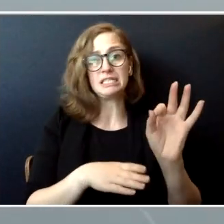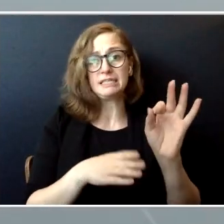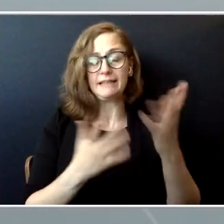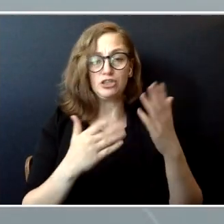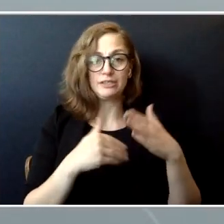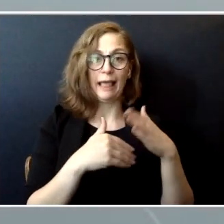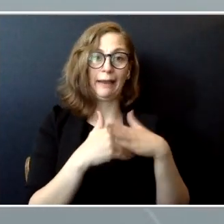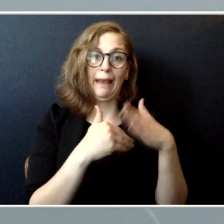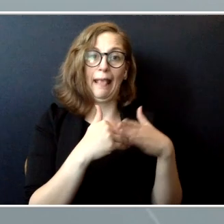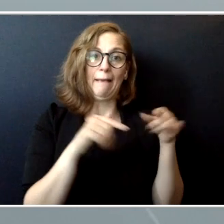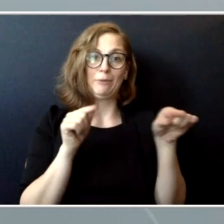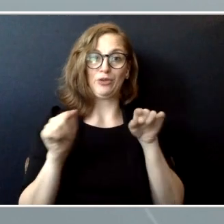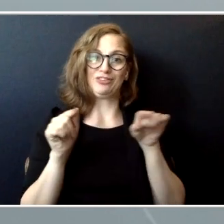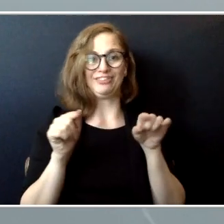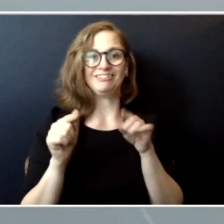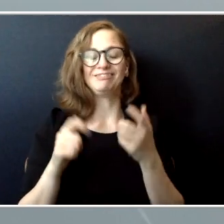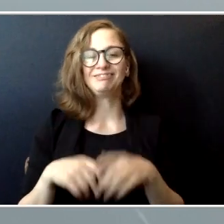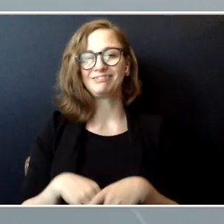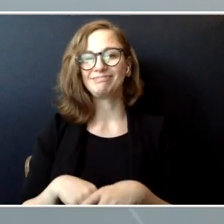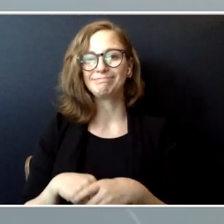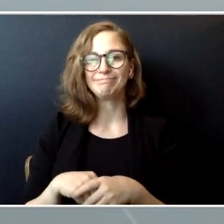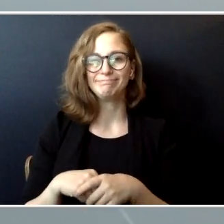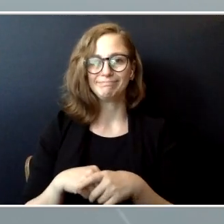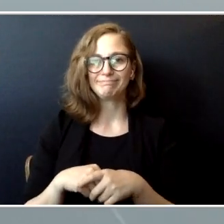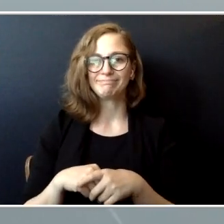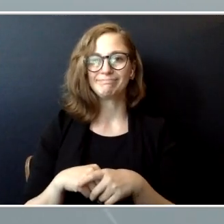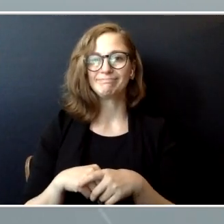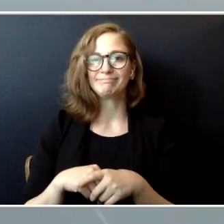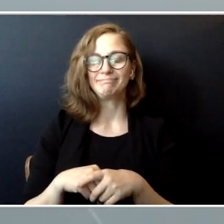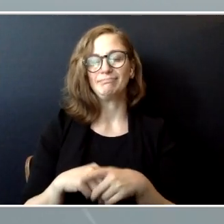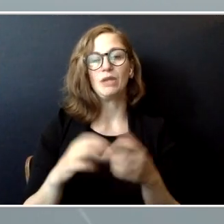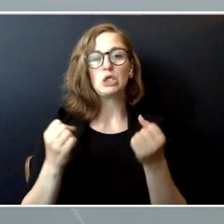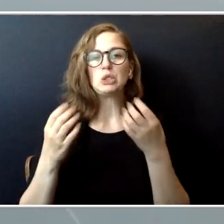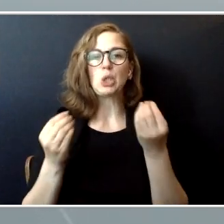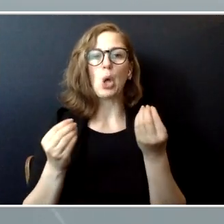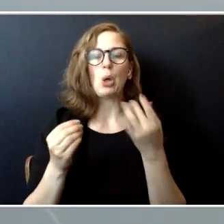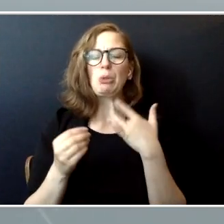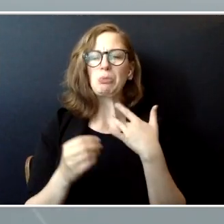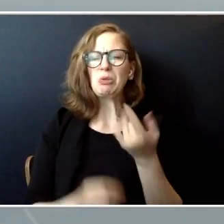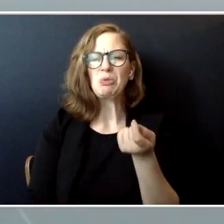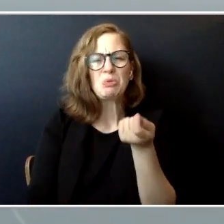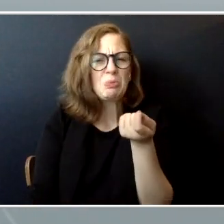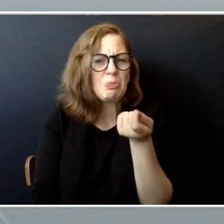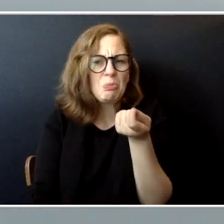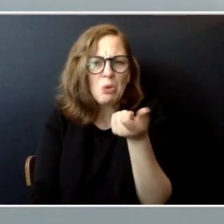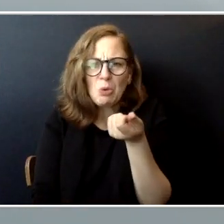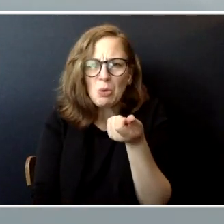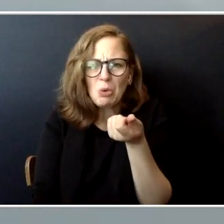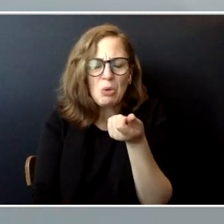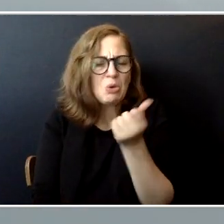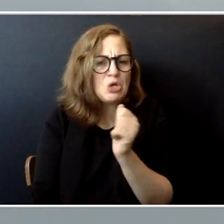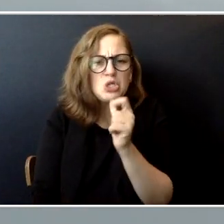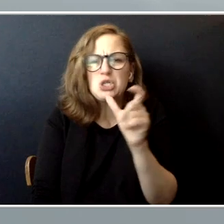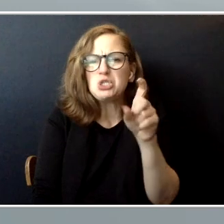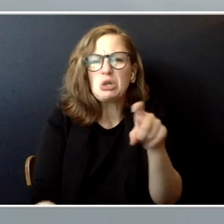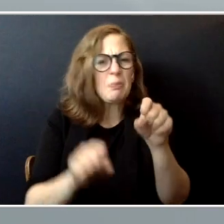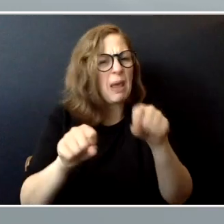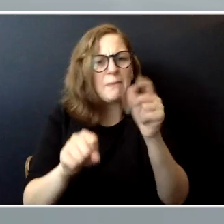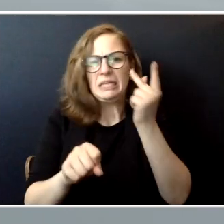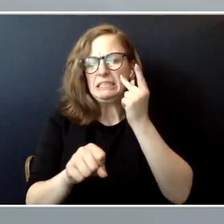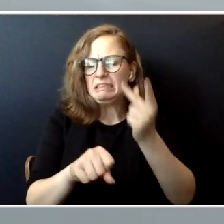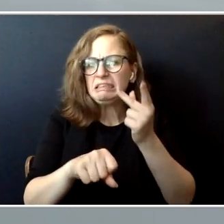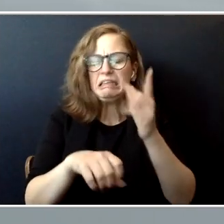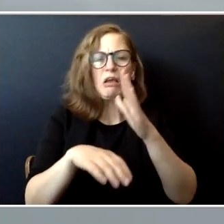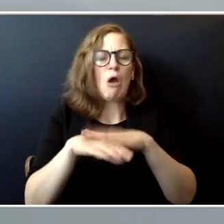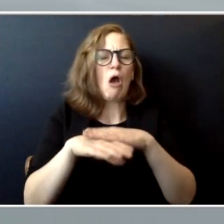so we can help people understand. And so they're normally very small. Like you shouldn't be able to see them on any sort of imaging study. You can see them